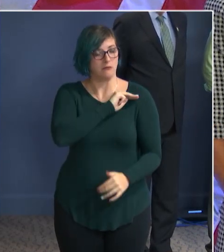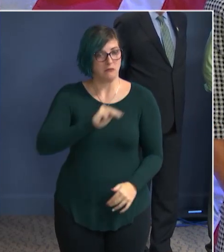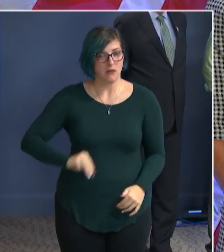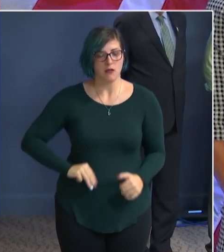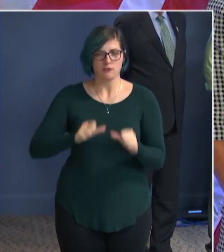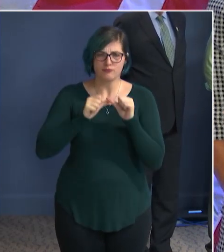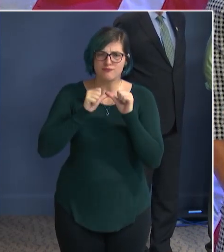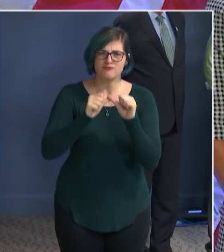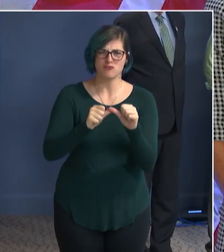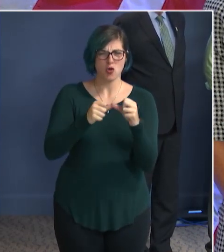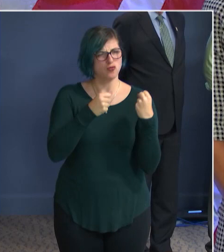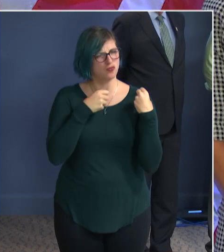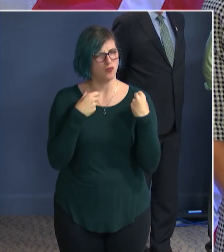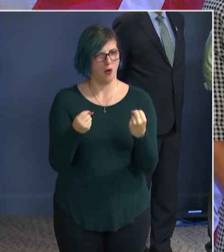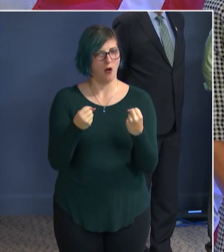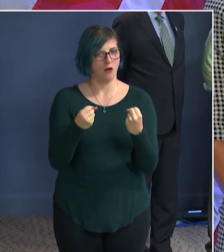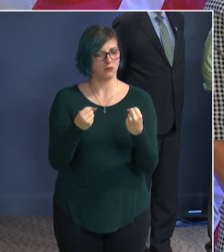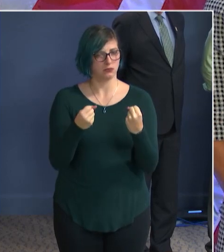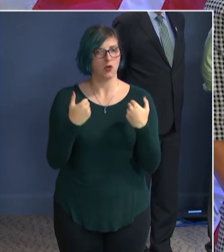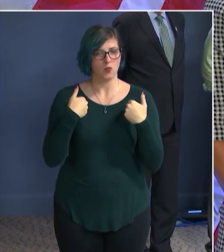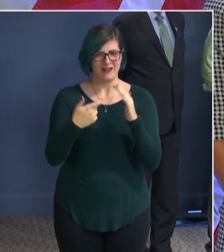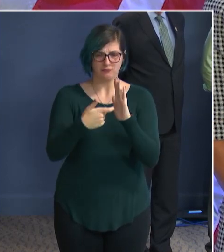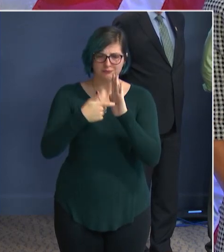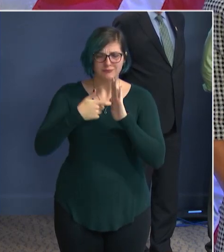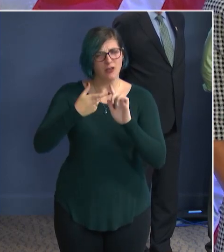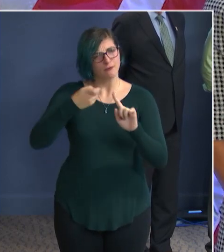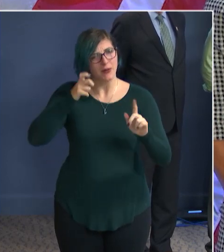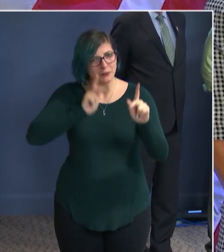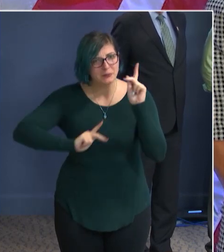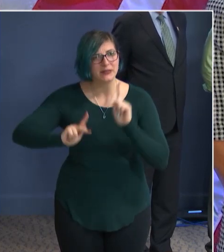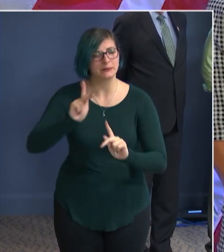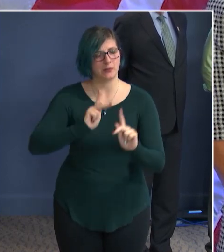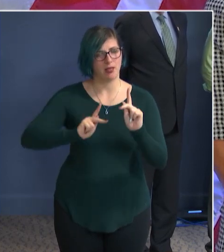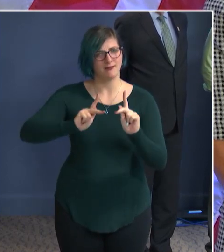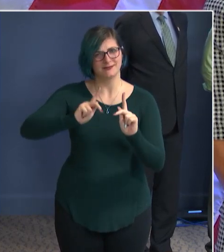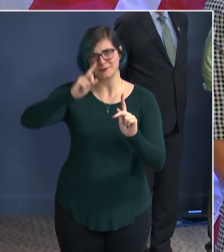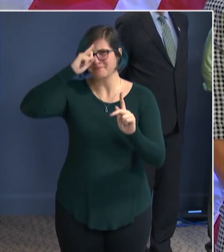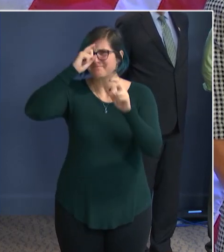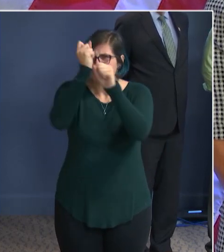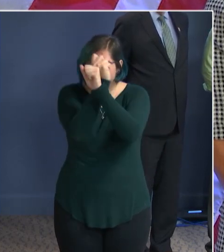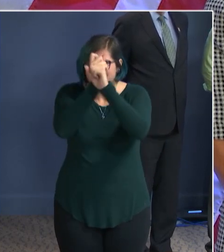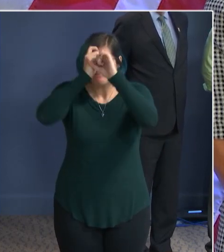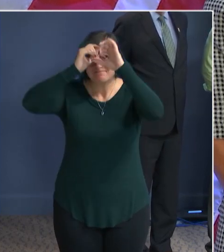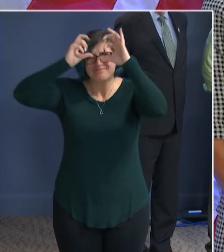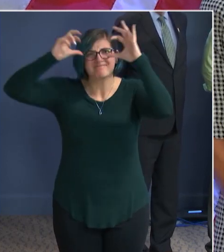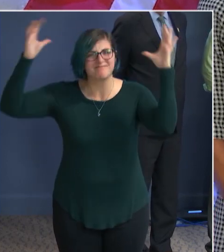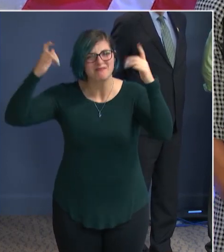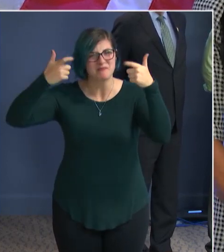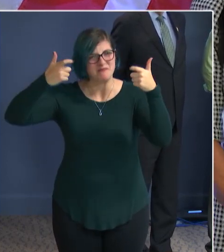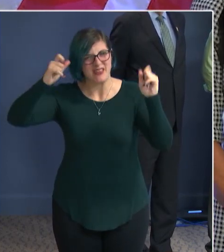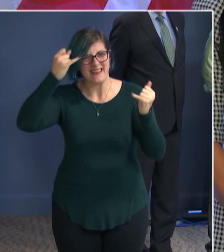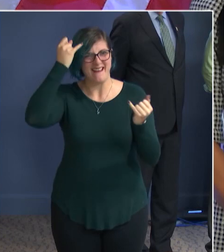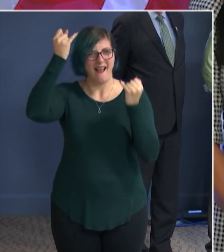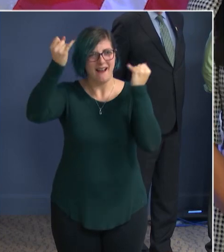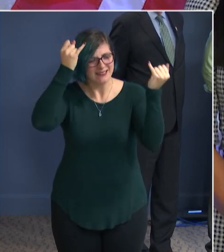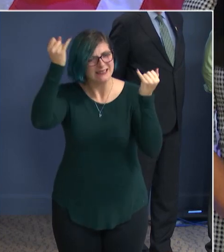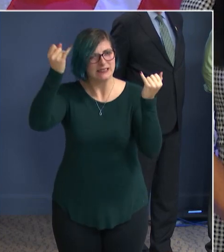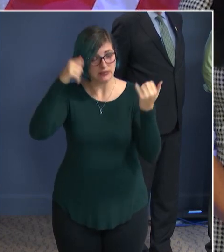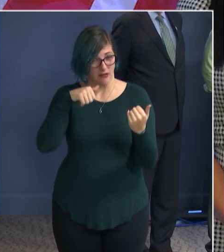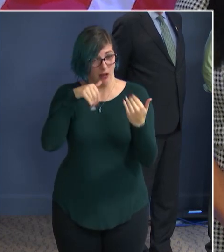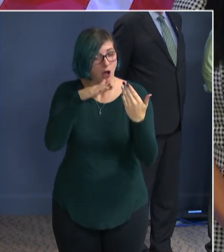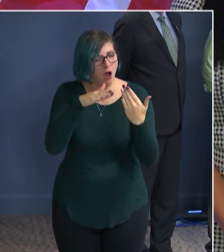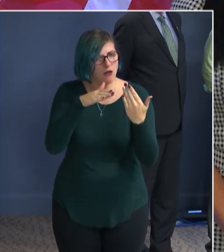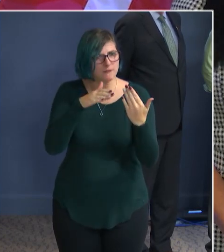bold. We have a mandate from the people to think big and push the envelope on the big issues that are facing